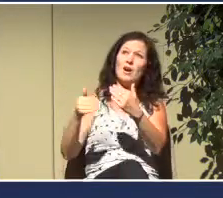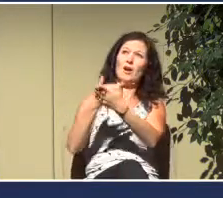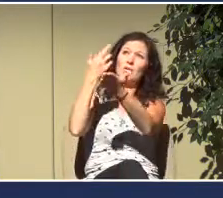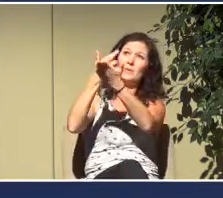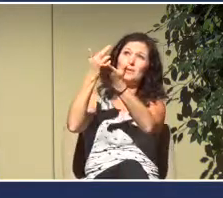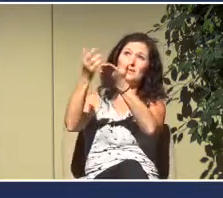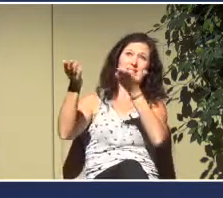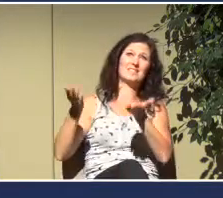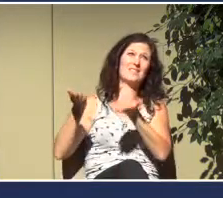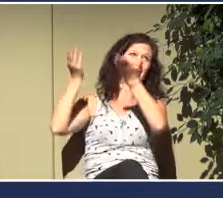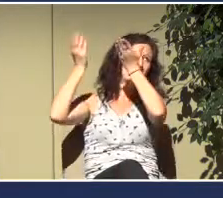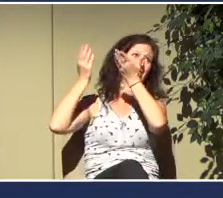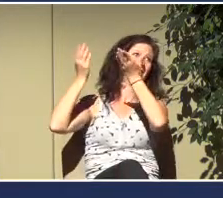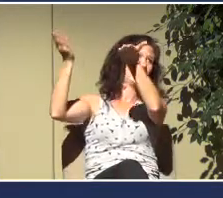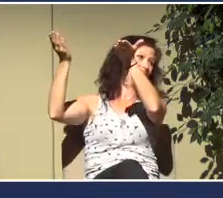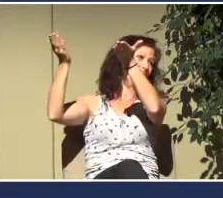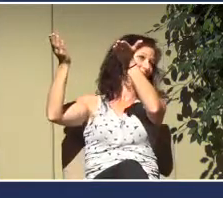disposal.